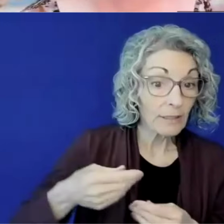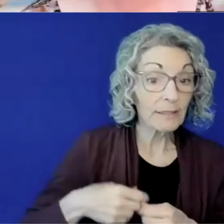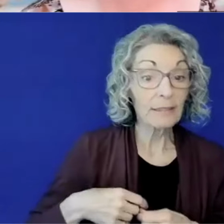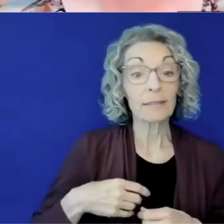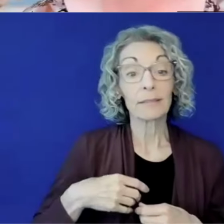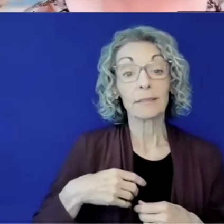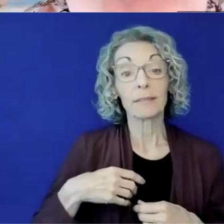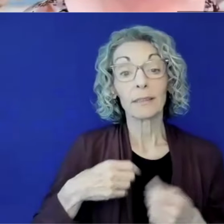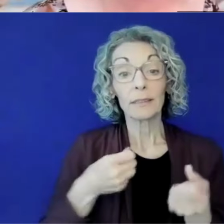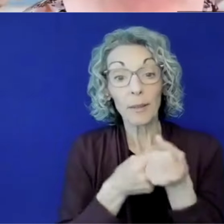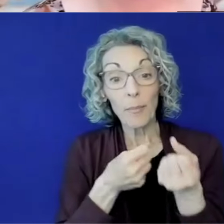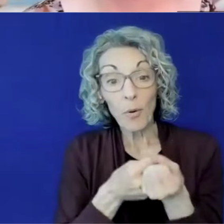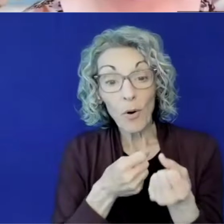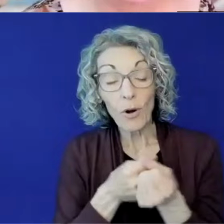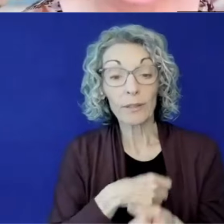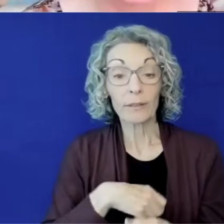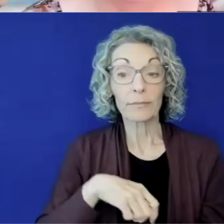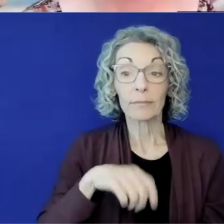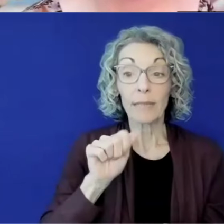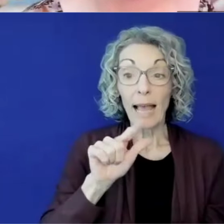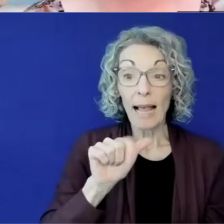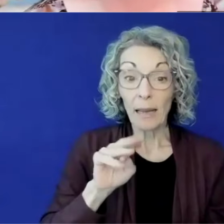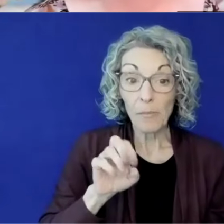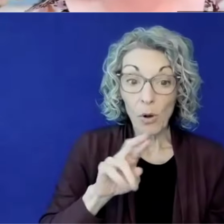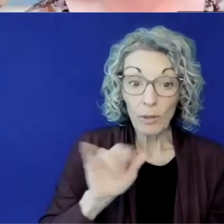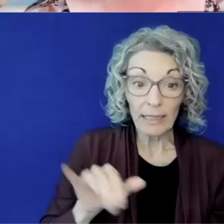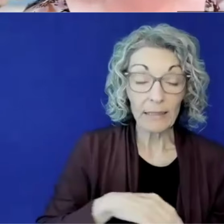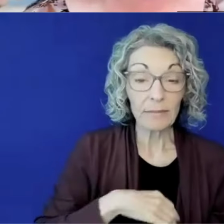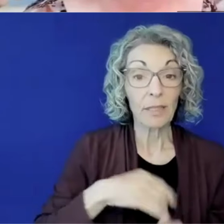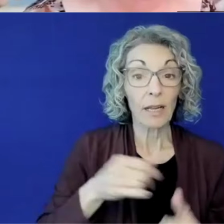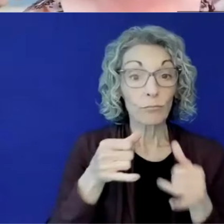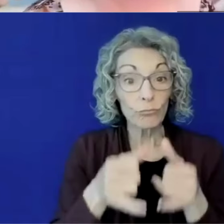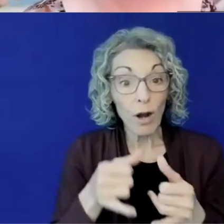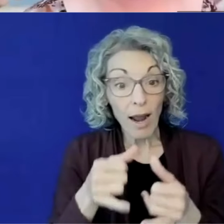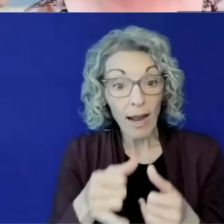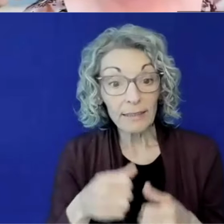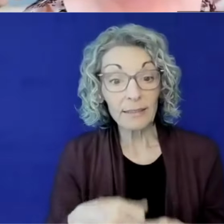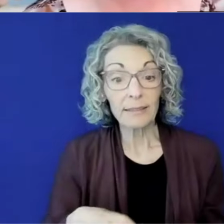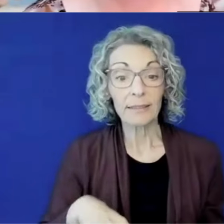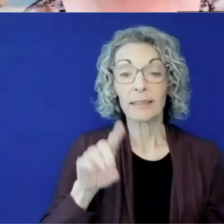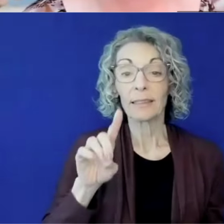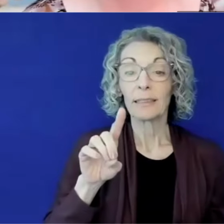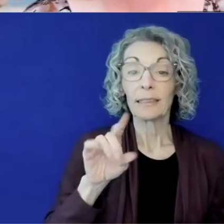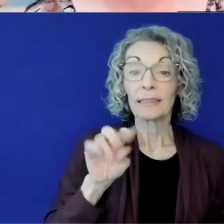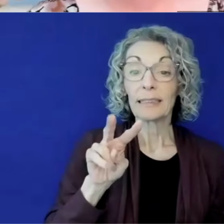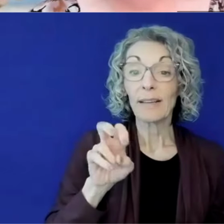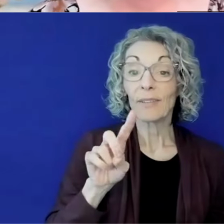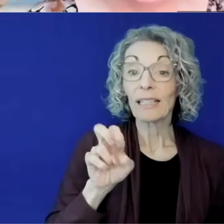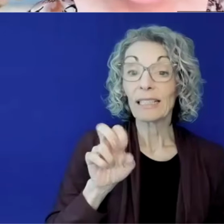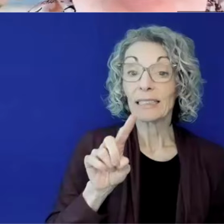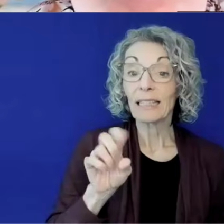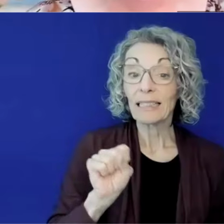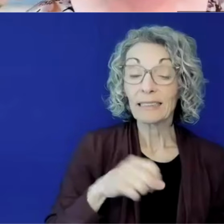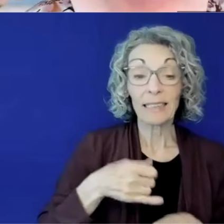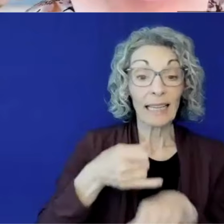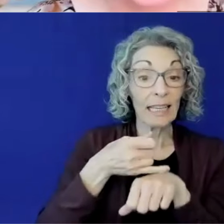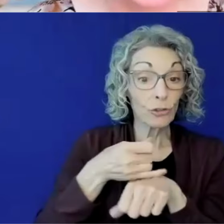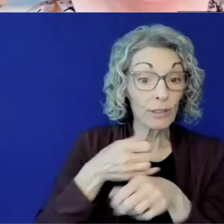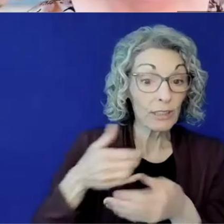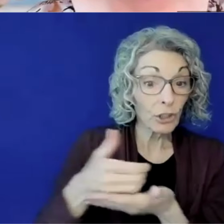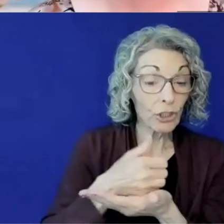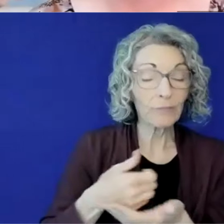alimony, prizes and awards, dividends and interests. Basically, any money